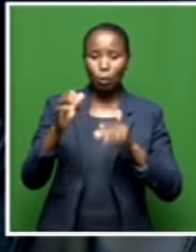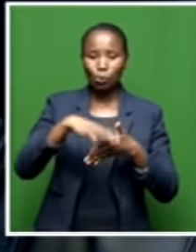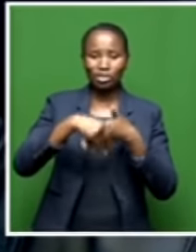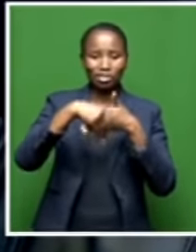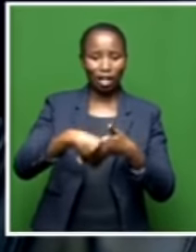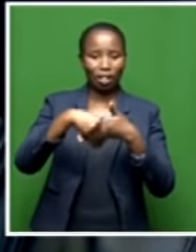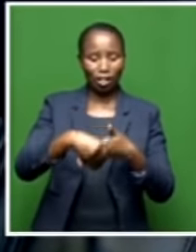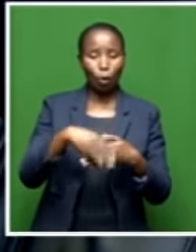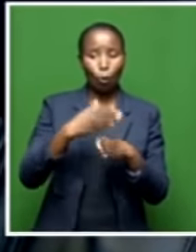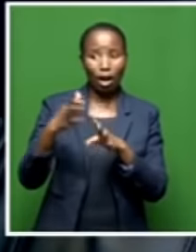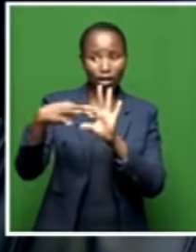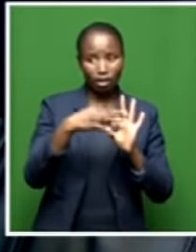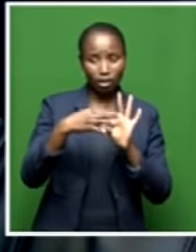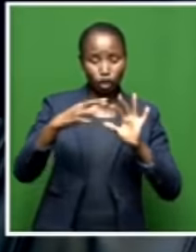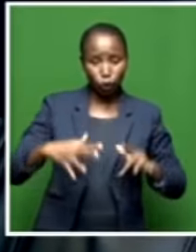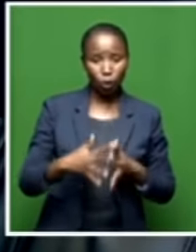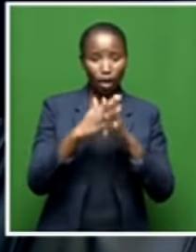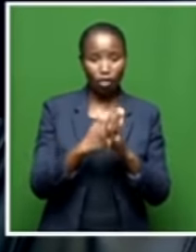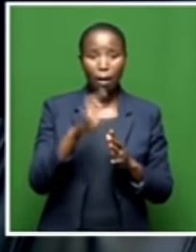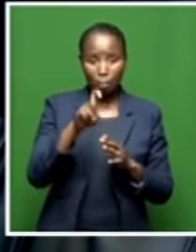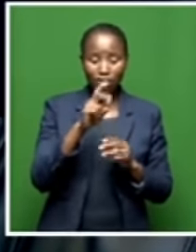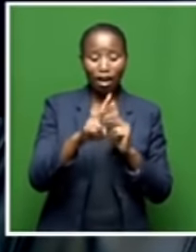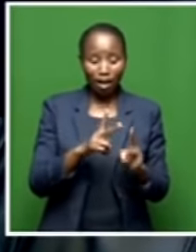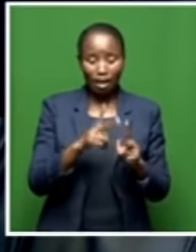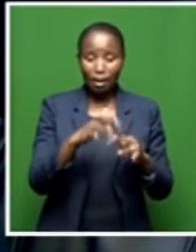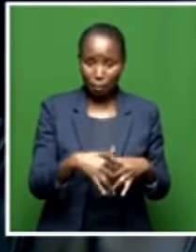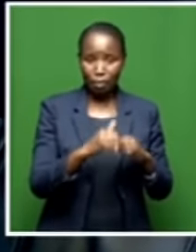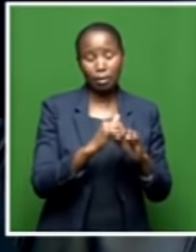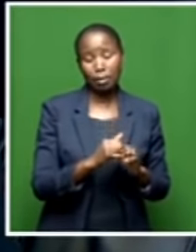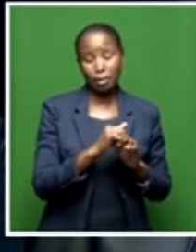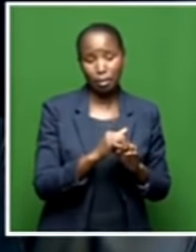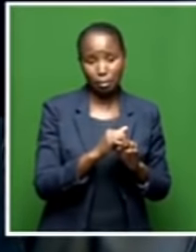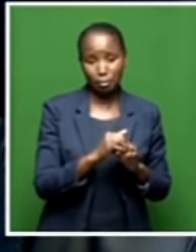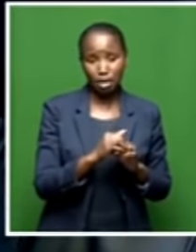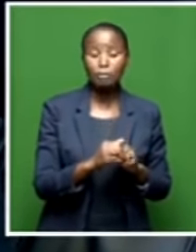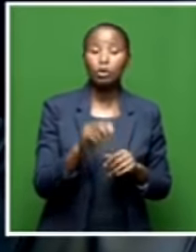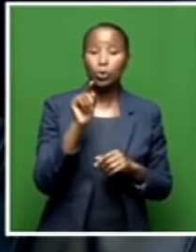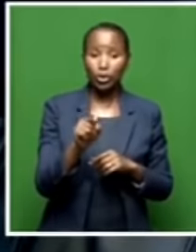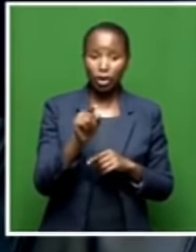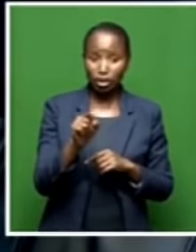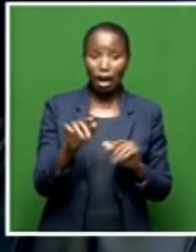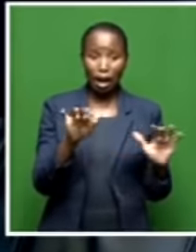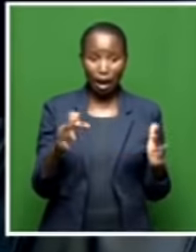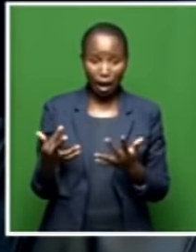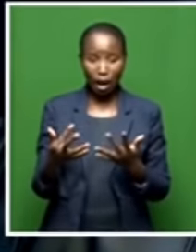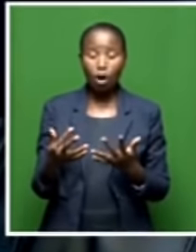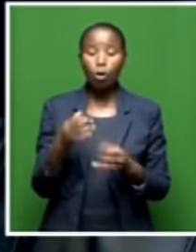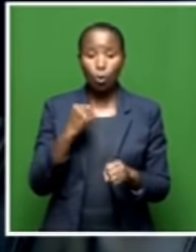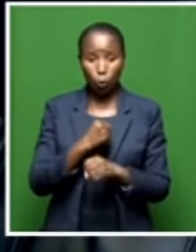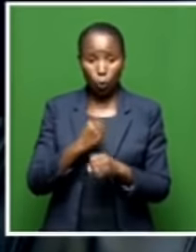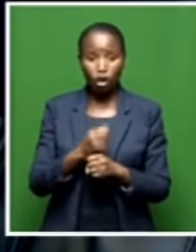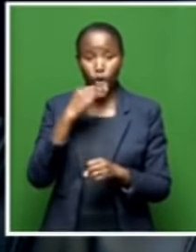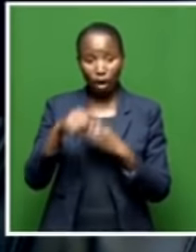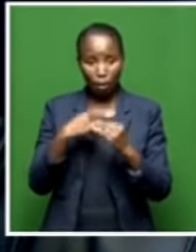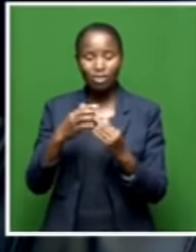game are spectacular. And that's where exactly Levy's point about accountability is so pivotal, where